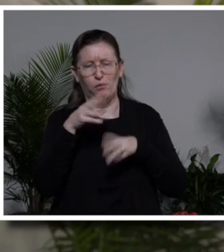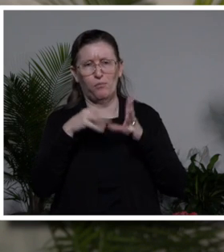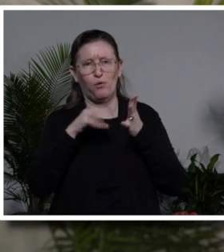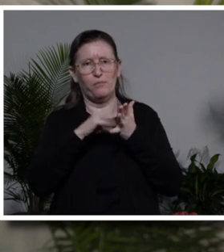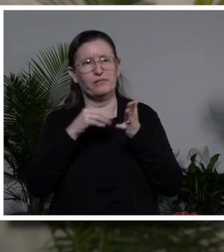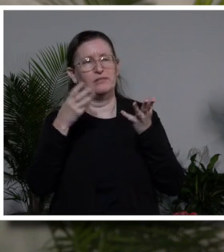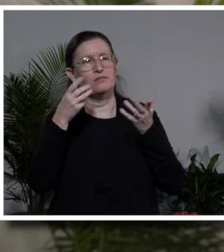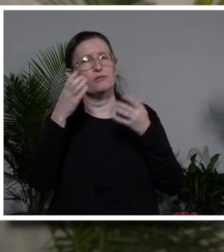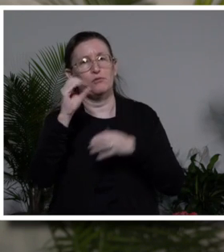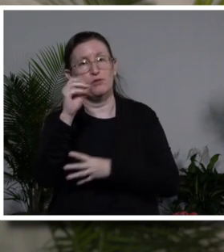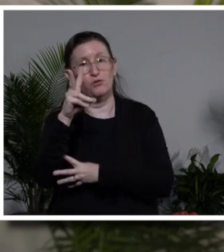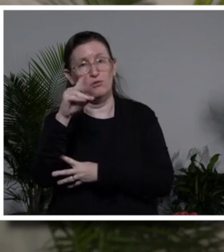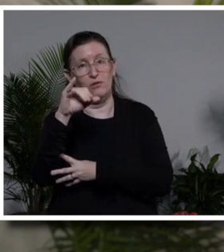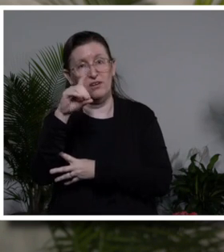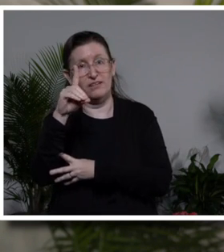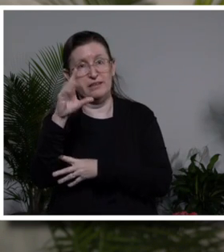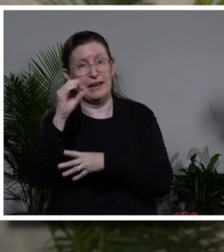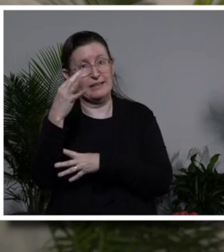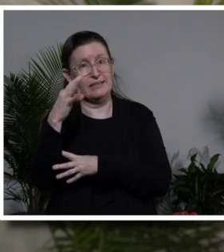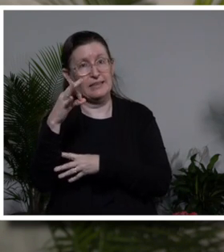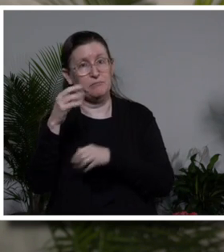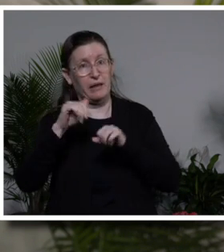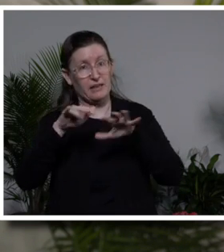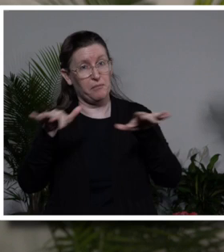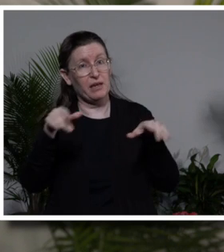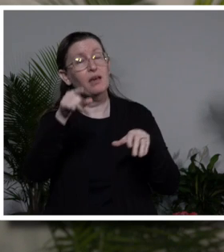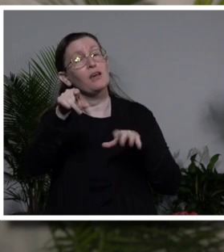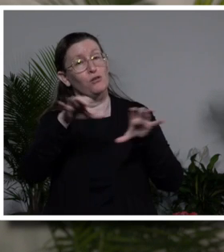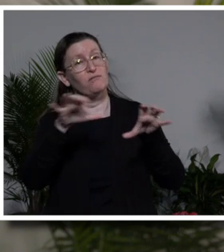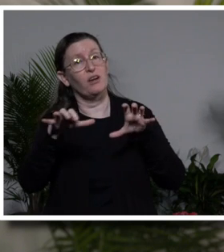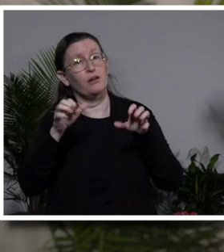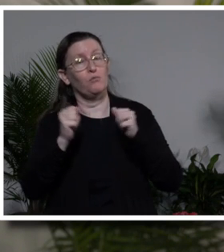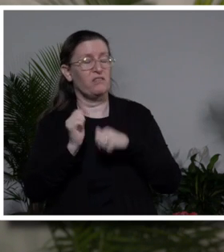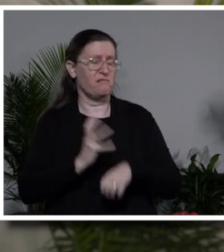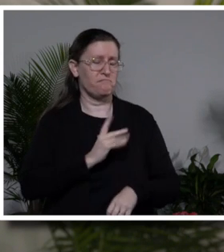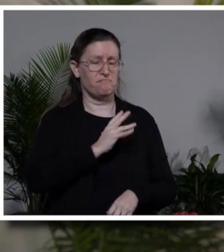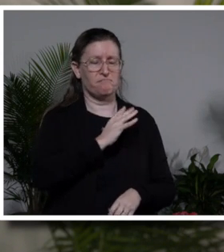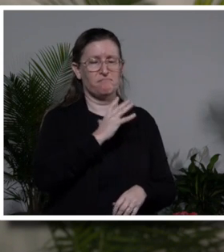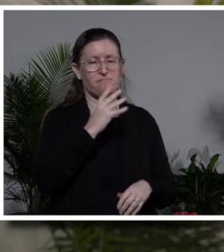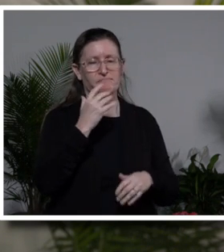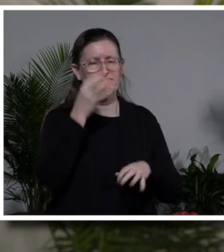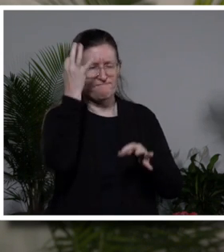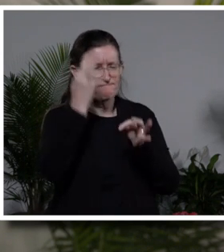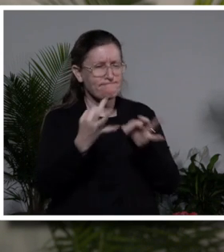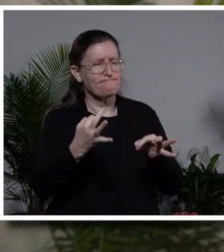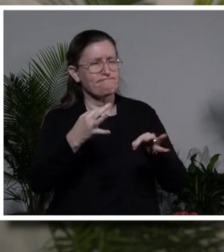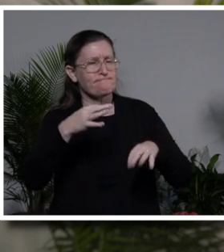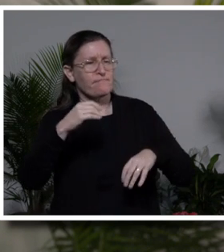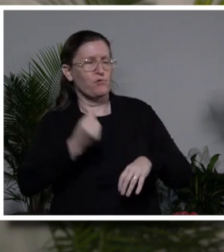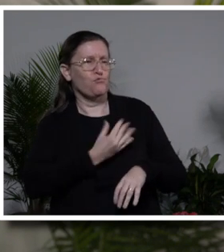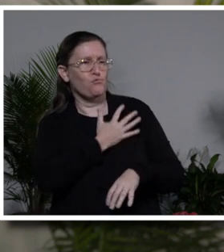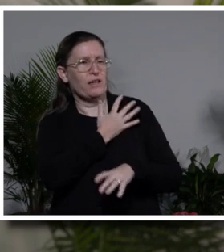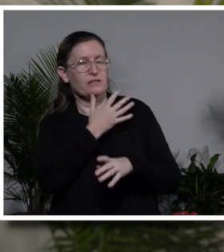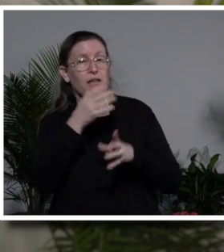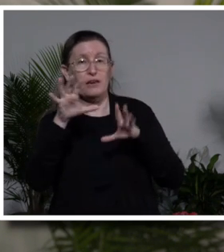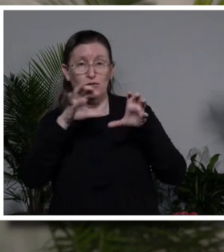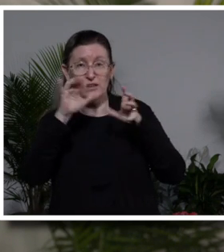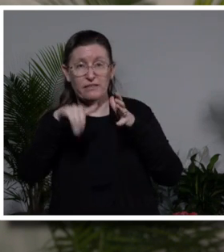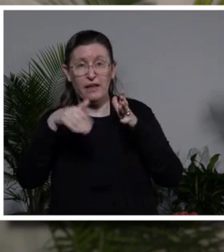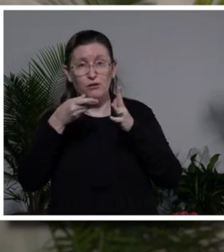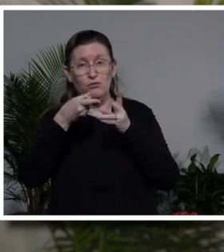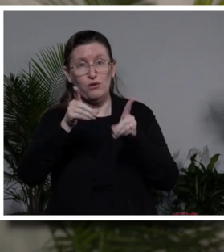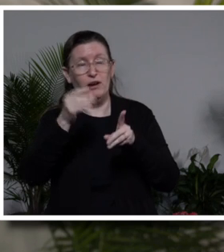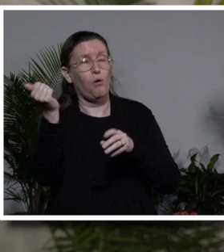pandemic, you have done it with tenacity, class, and grace. You have persevered in the midst of turmoil and